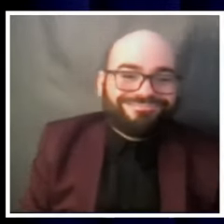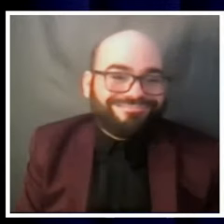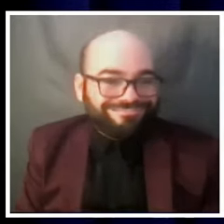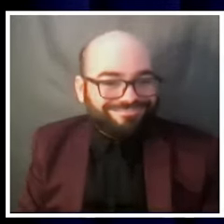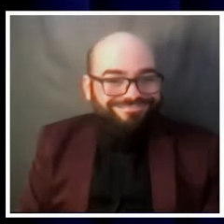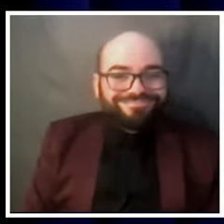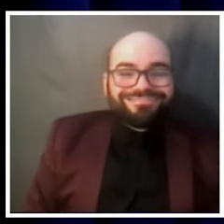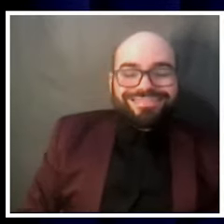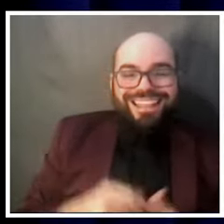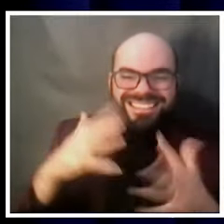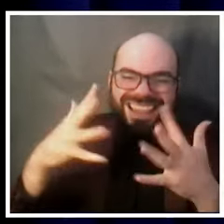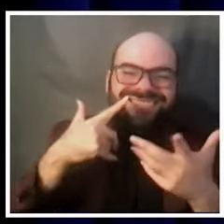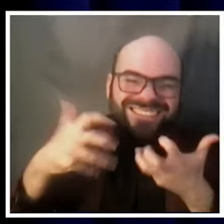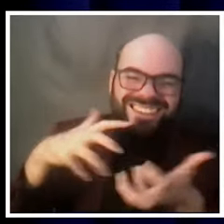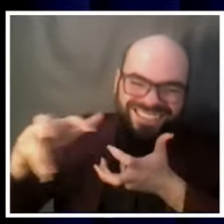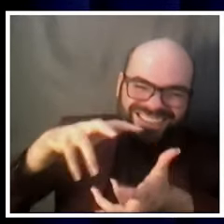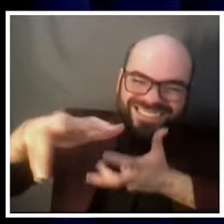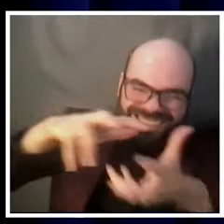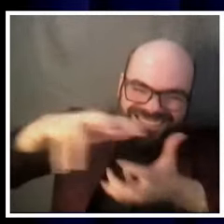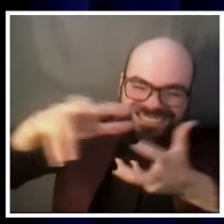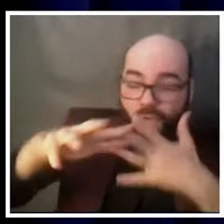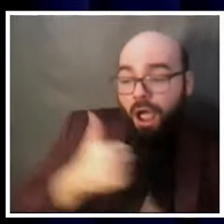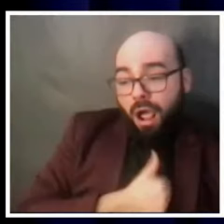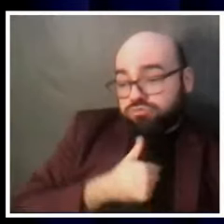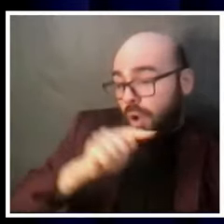That's what I can do.